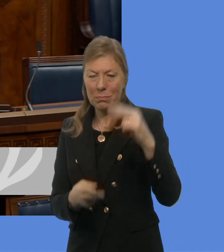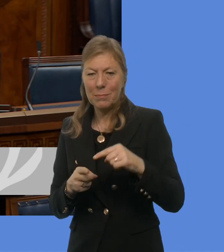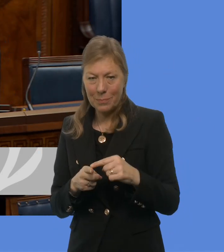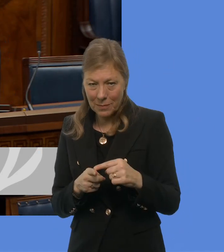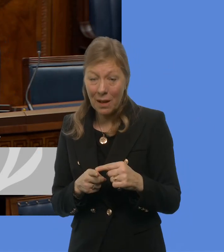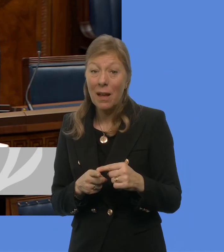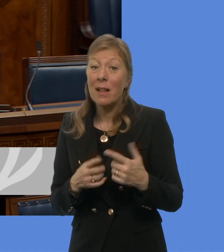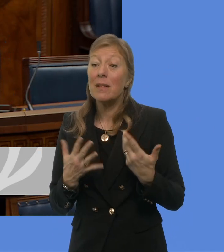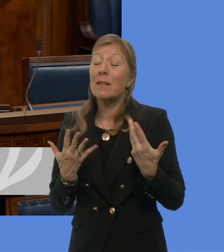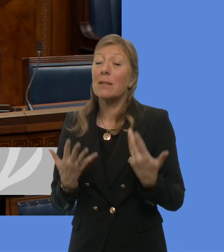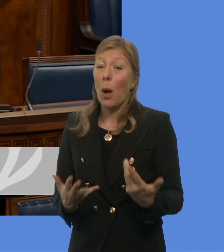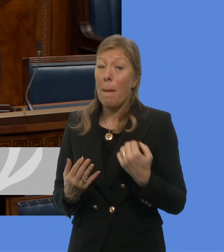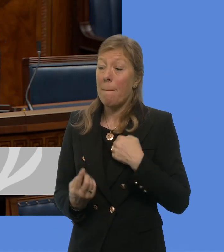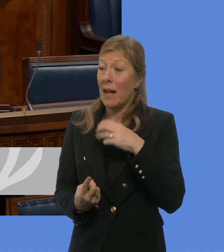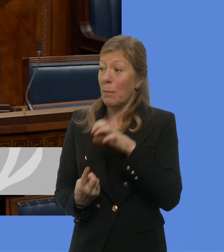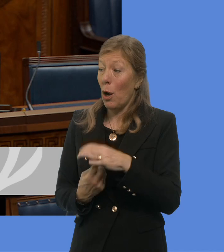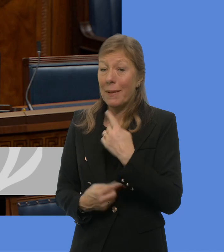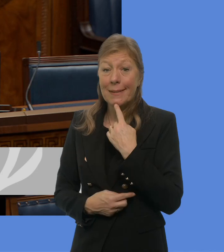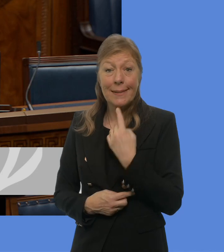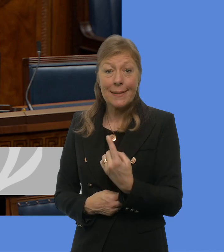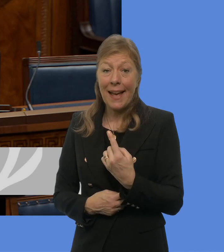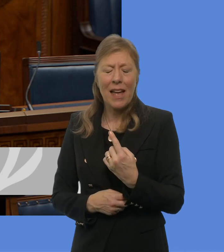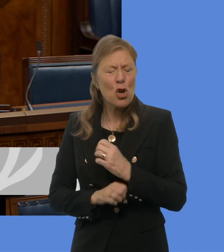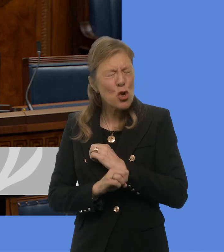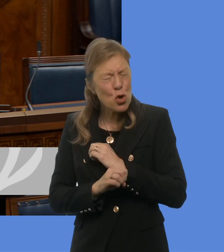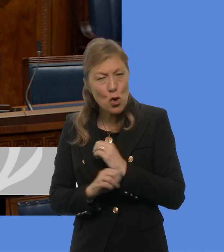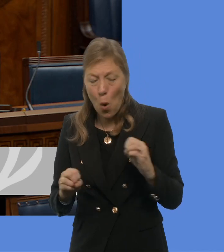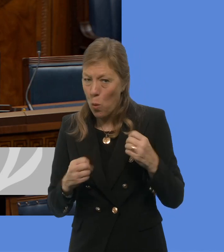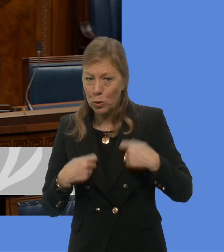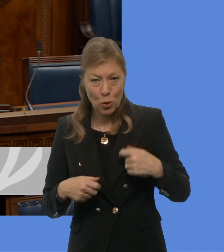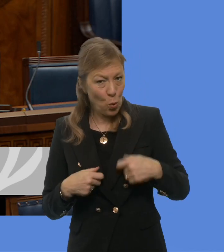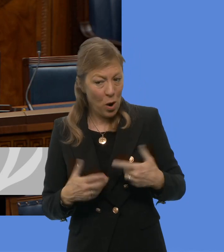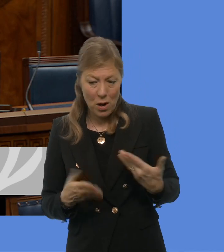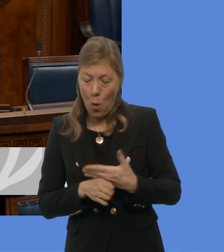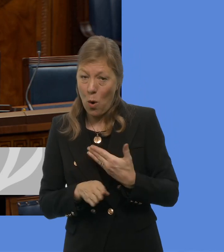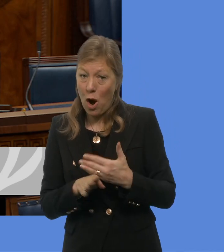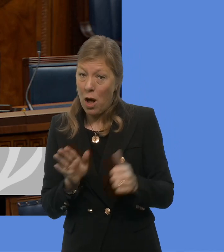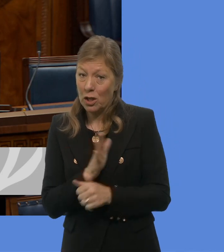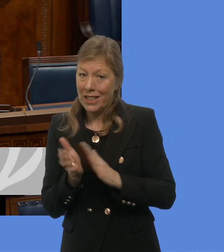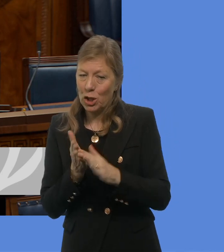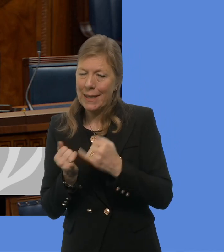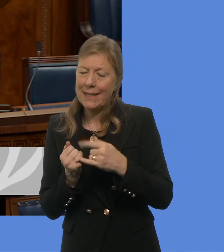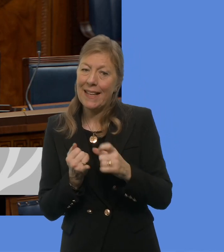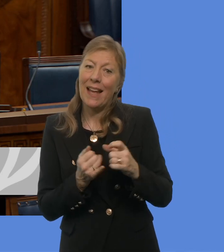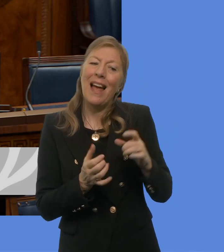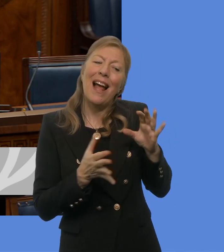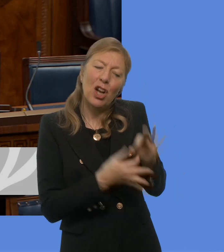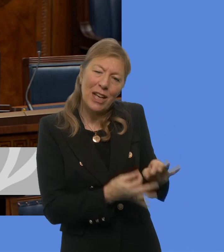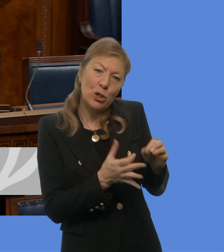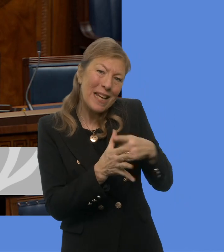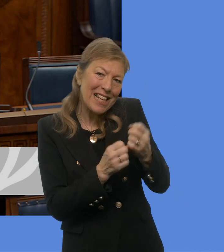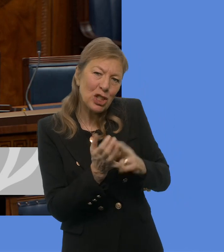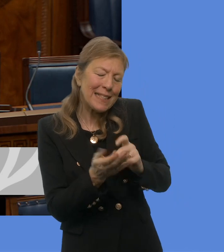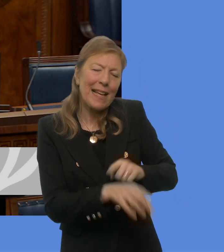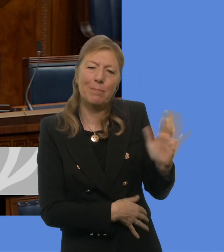were no recruitment agency social workers employed in HSC services. I'm pleased to report